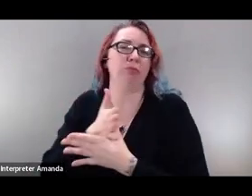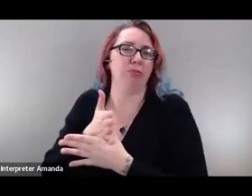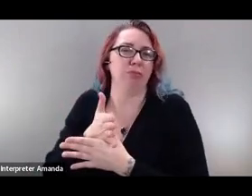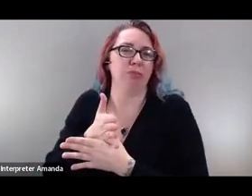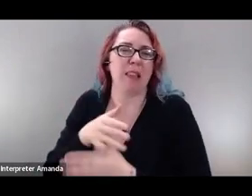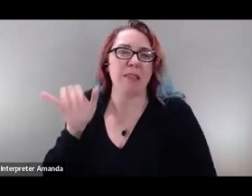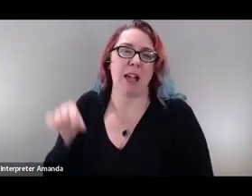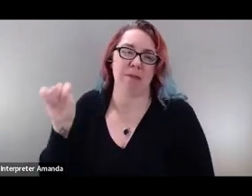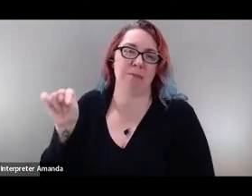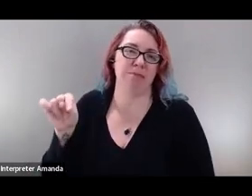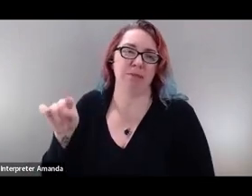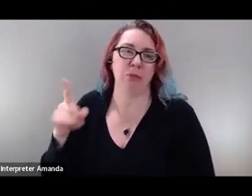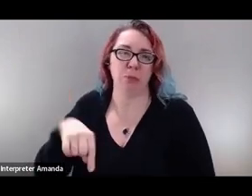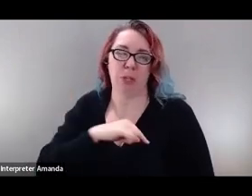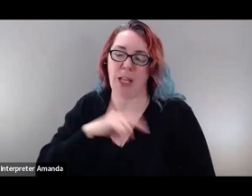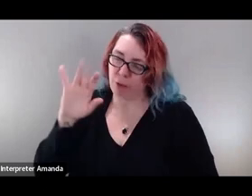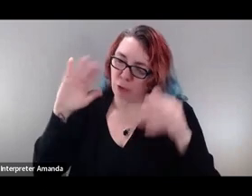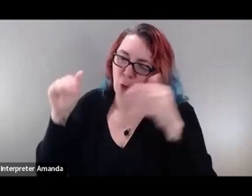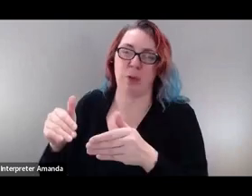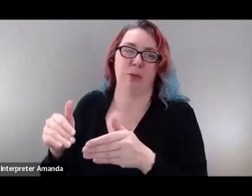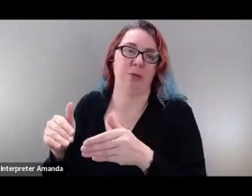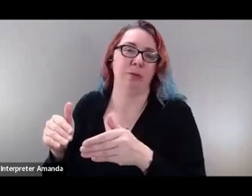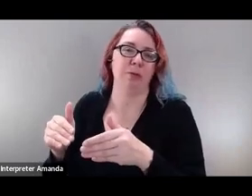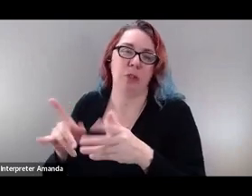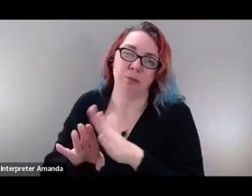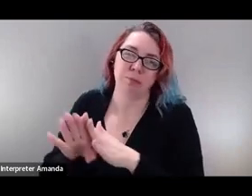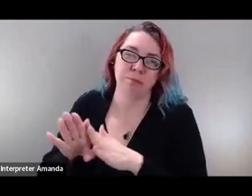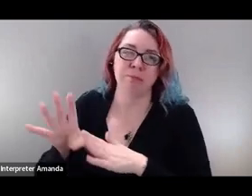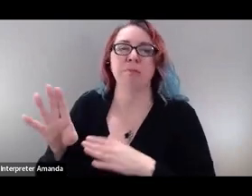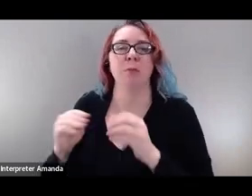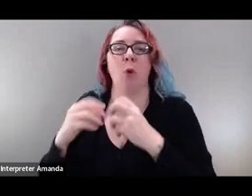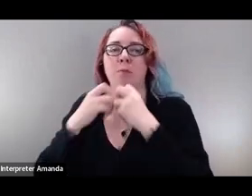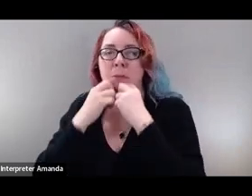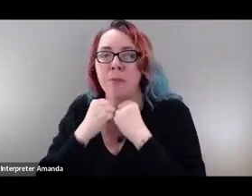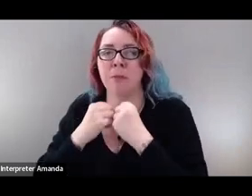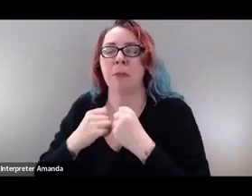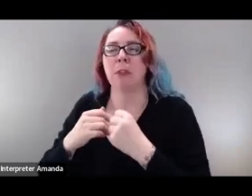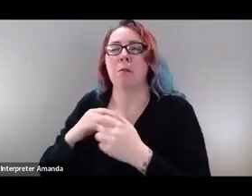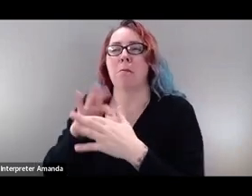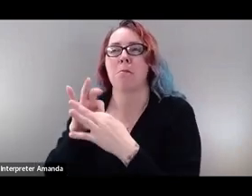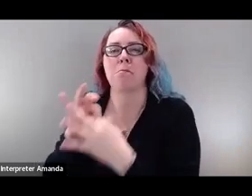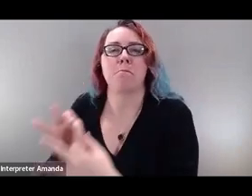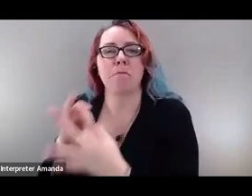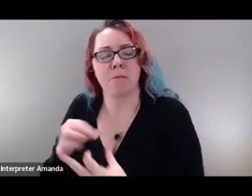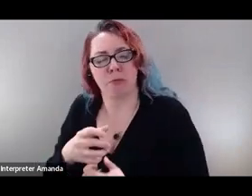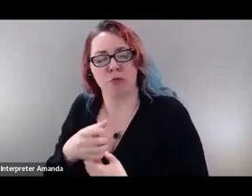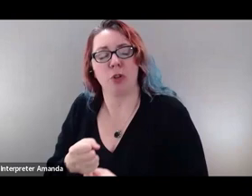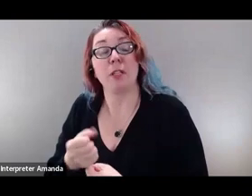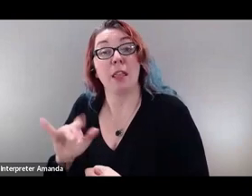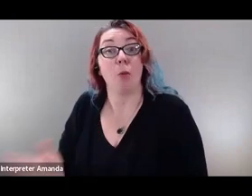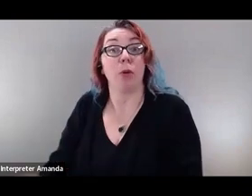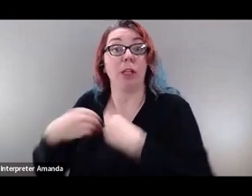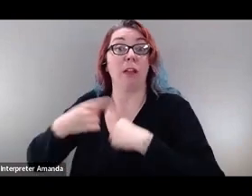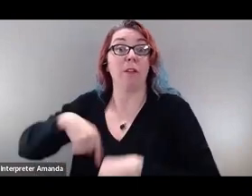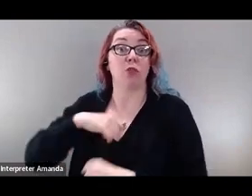reciprocity, and how that helps us, how that provides us with the strength and what we need to sort of navigate what we